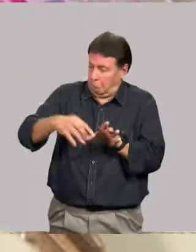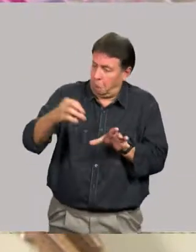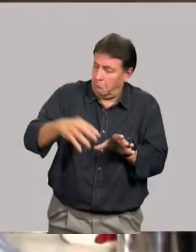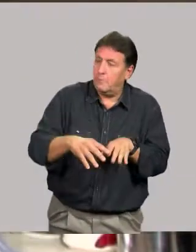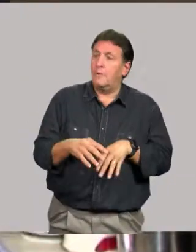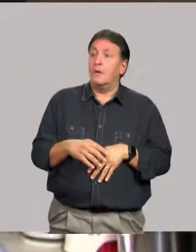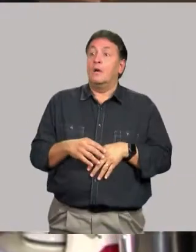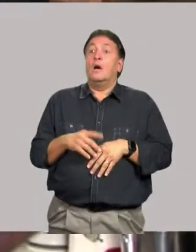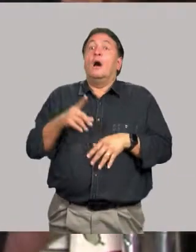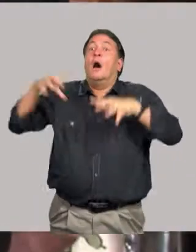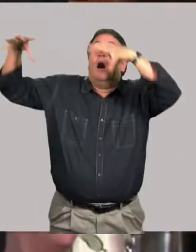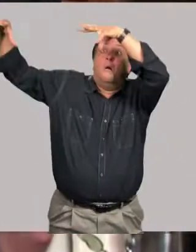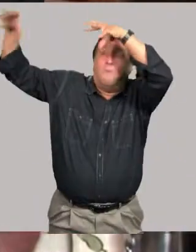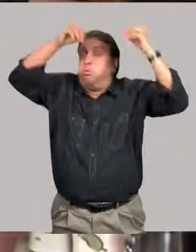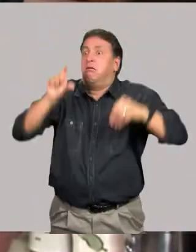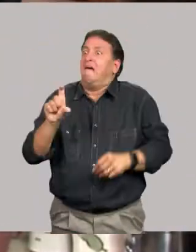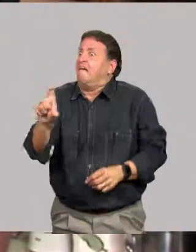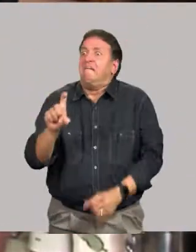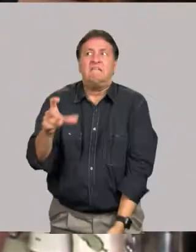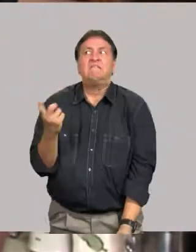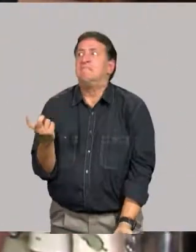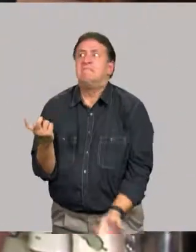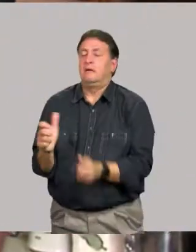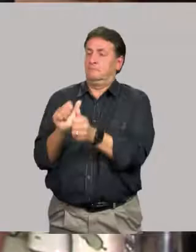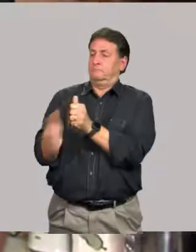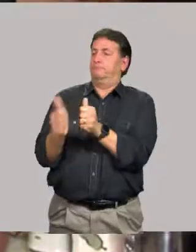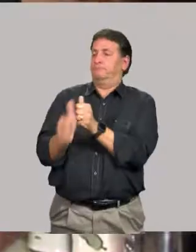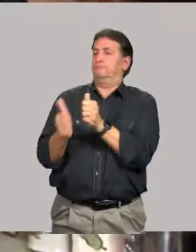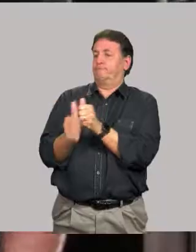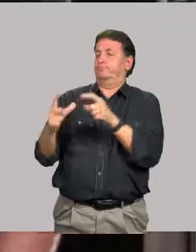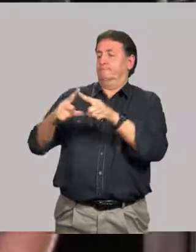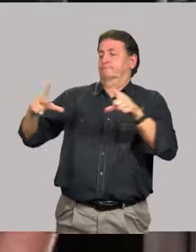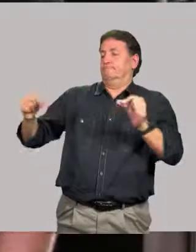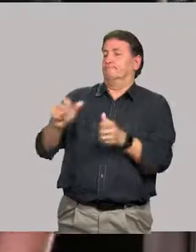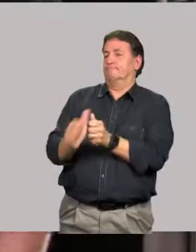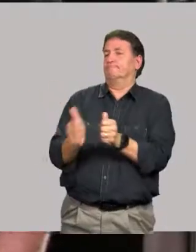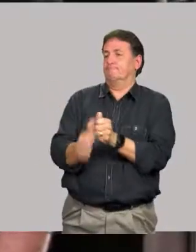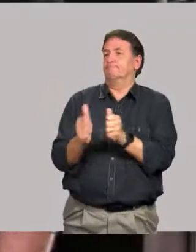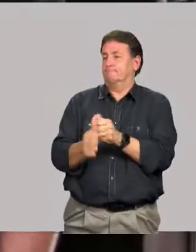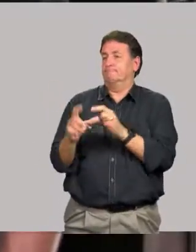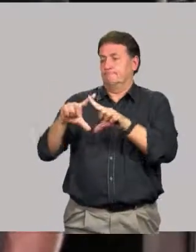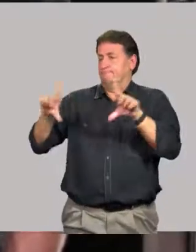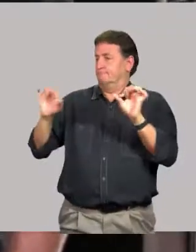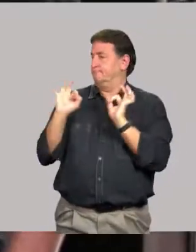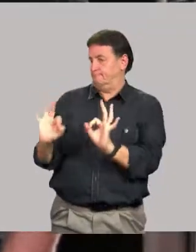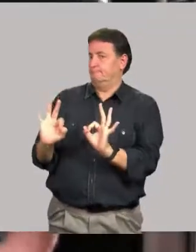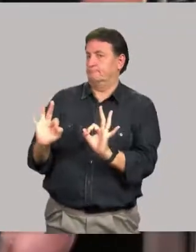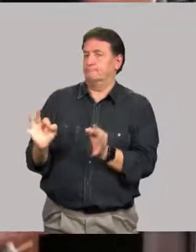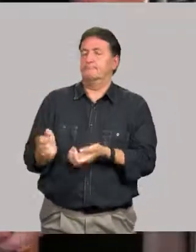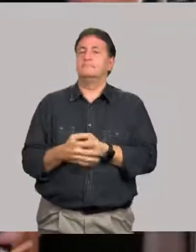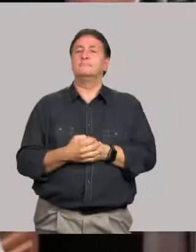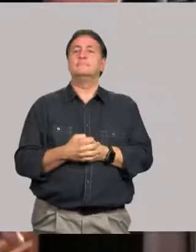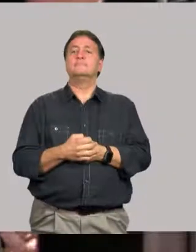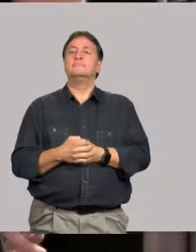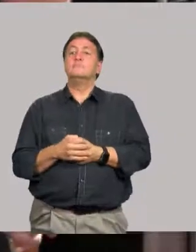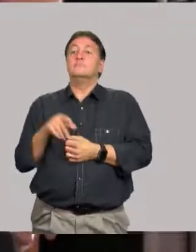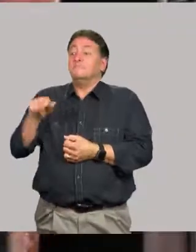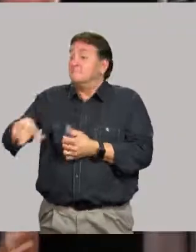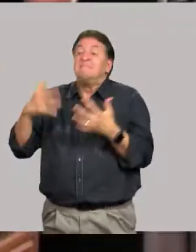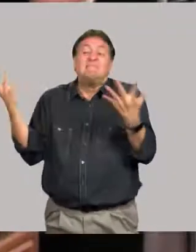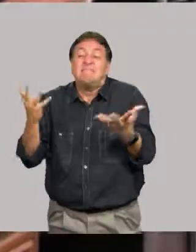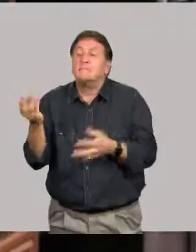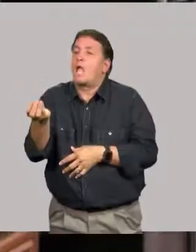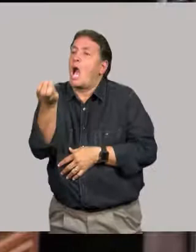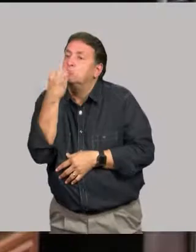deadly. Perfect. You know what? We also need credit cards. But if the power goes out, ATMs won't work, so we better take cash too. That's